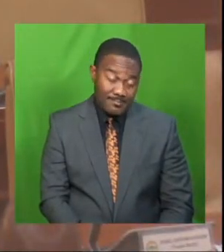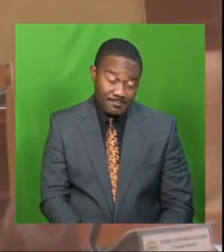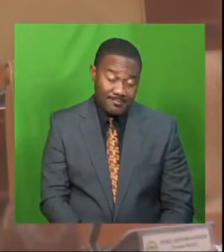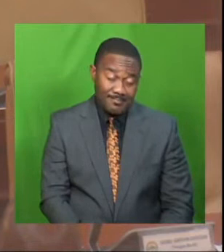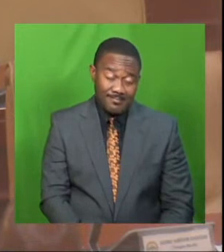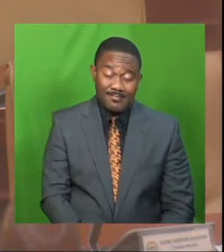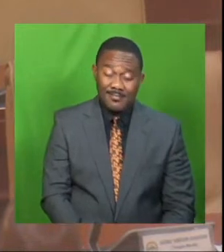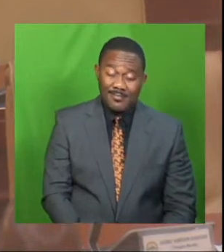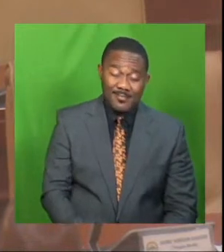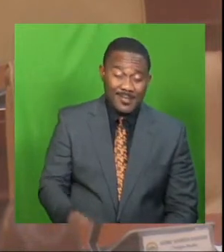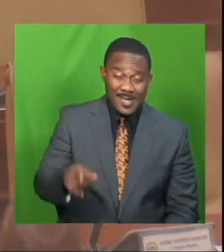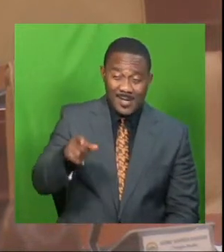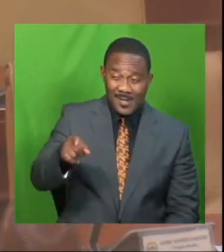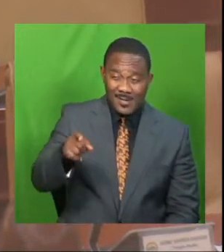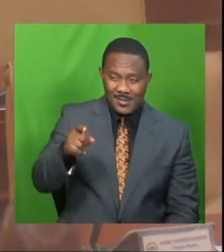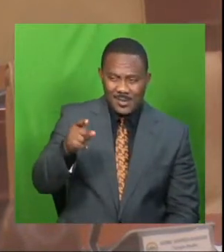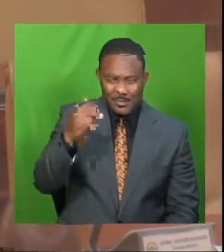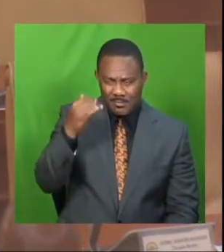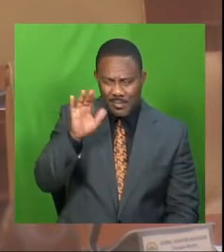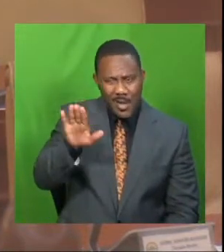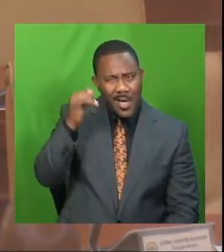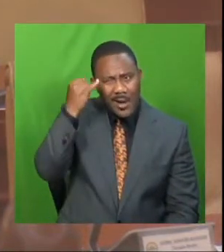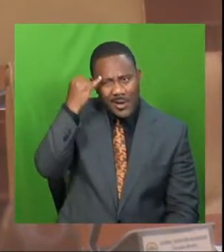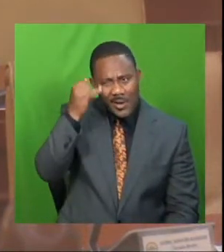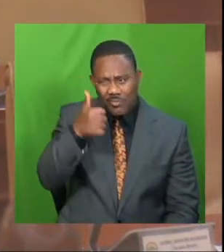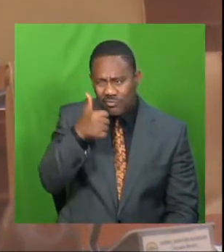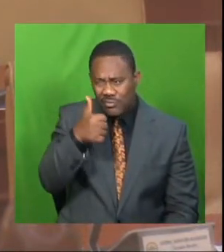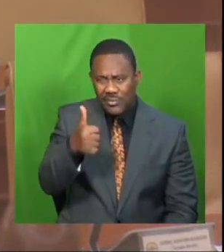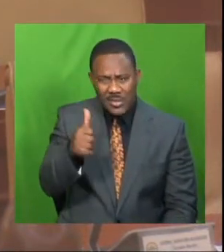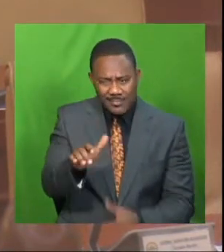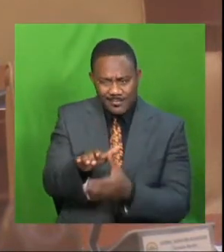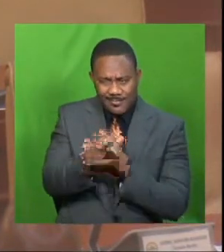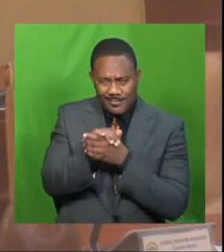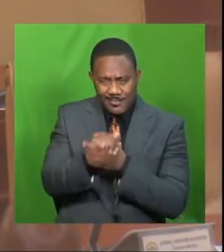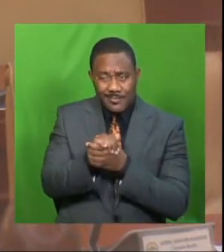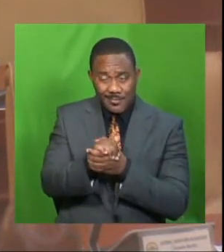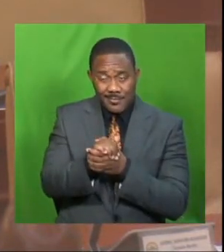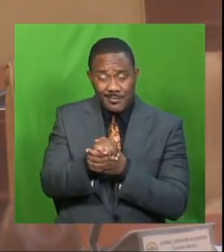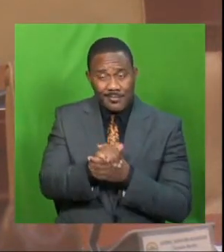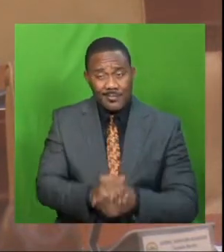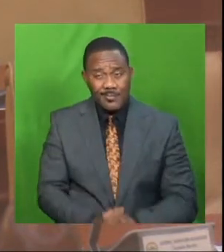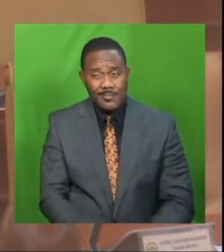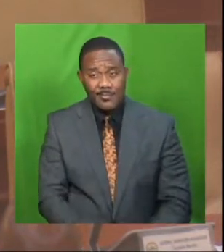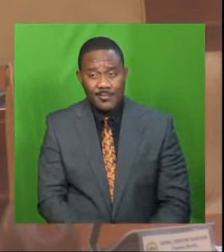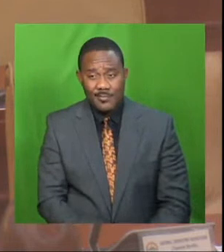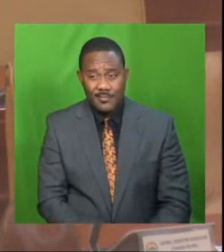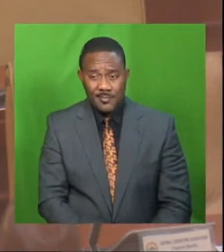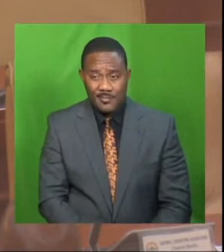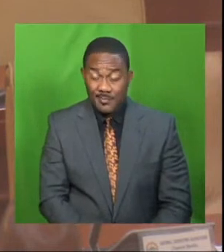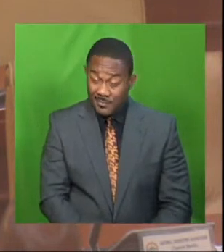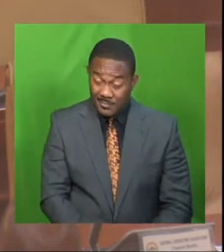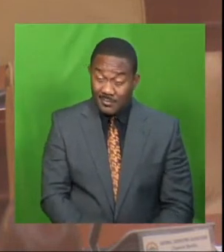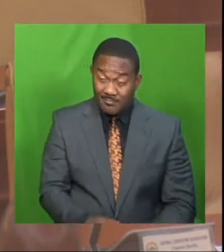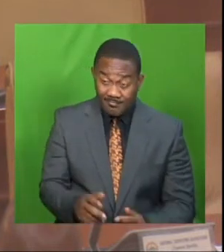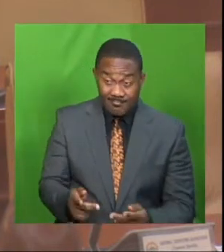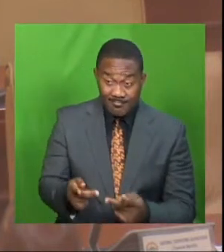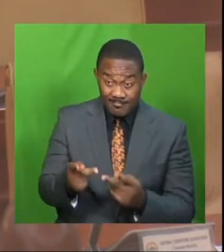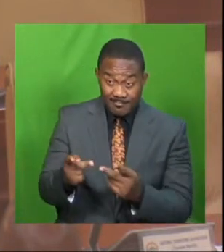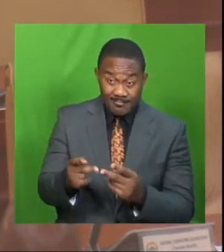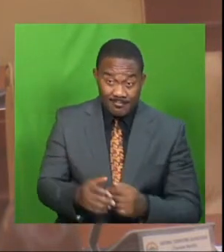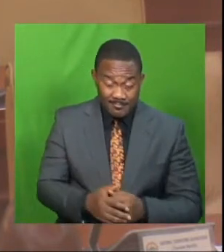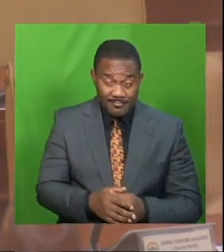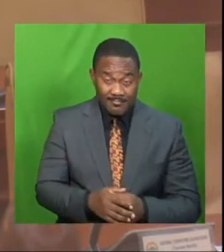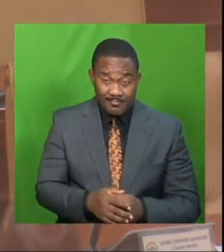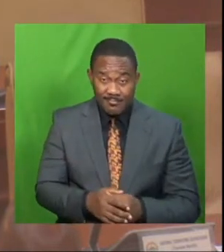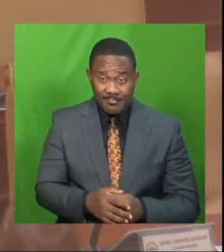for her initiatives. I want to propose to her that in rolling